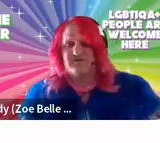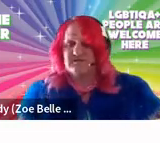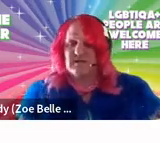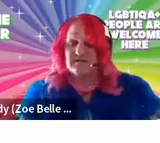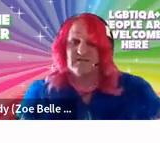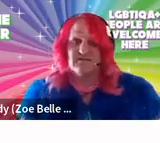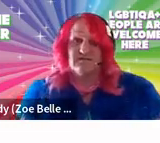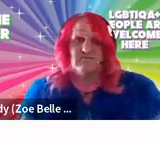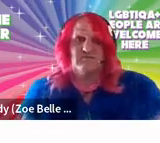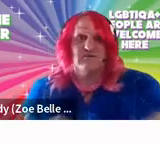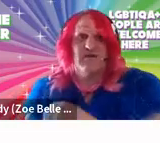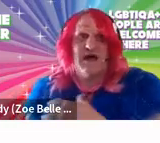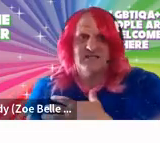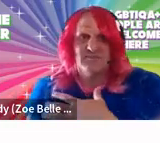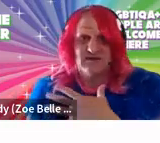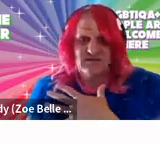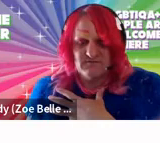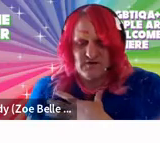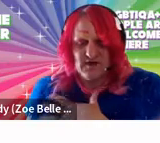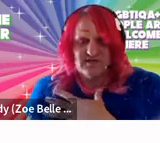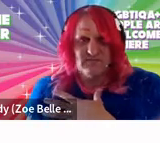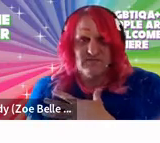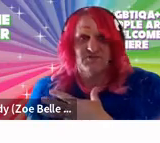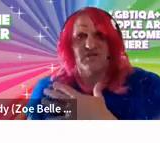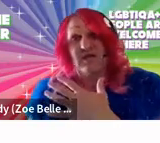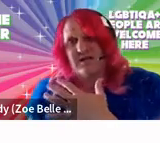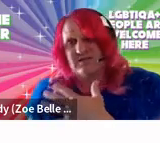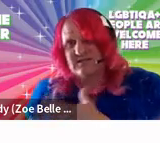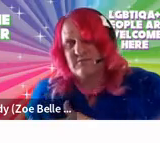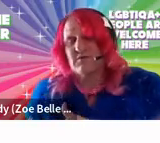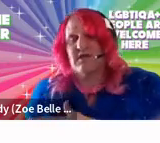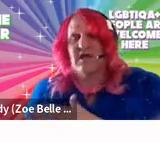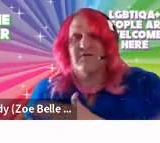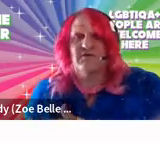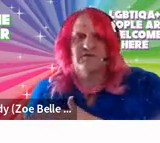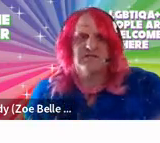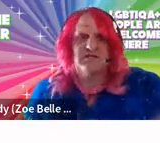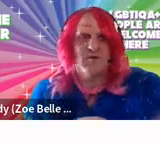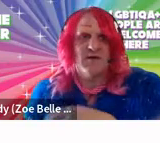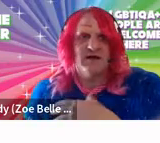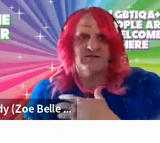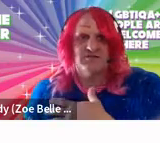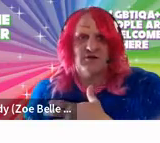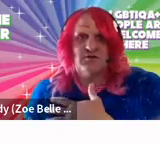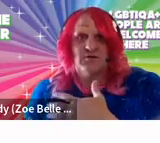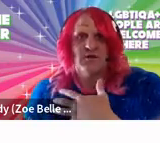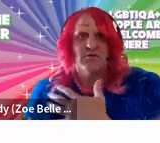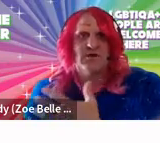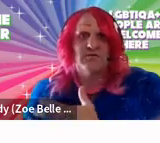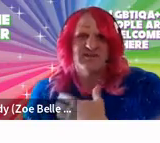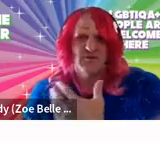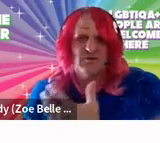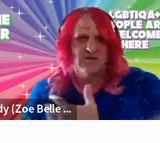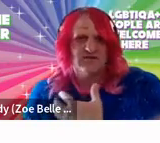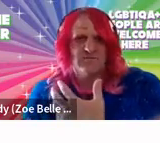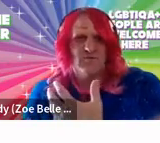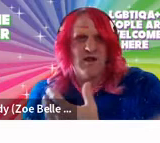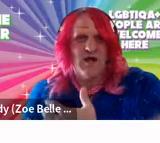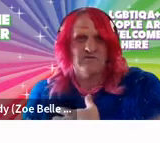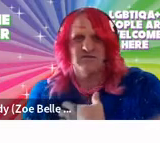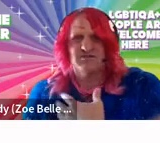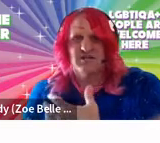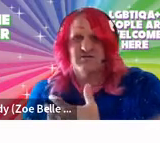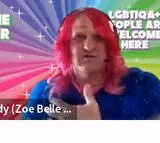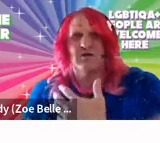In sort of discussing some sort of aspects of transmisogyny and some of the evidence that I'm about to show you, we're going to be talking